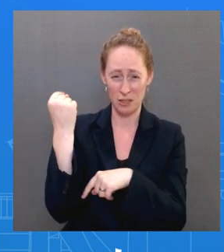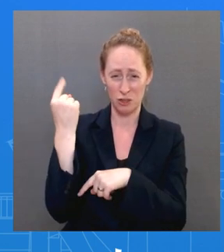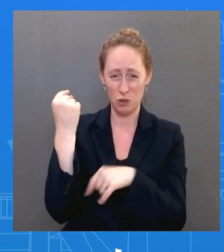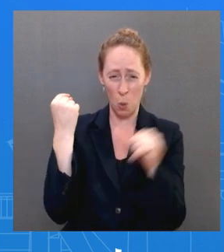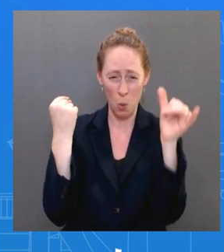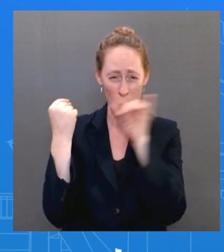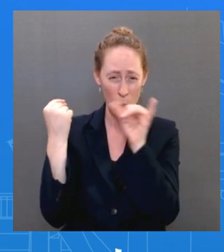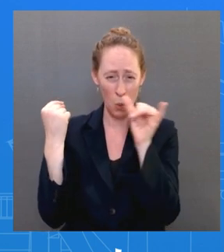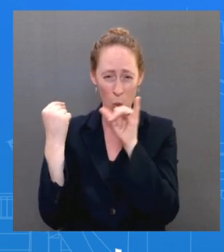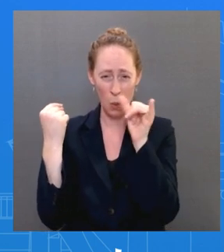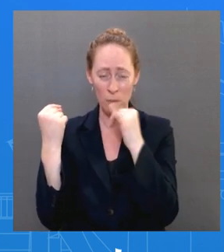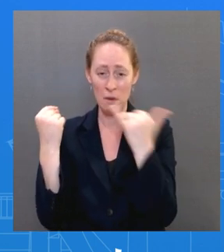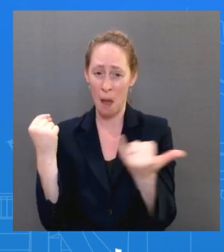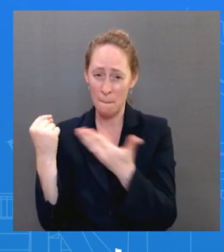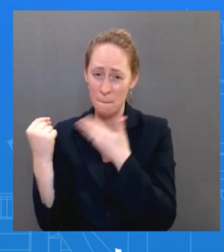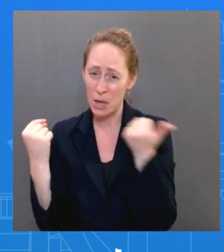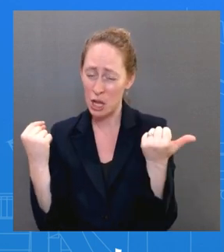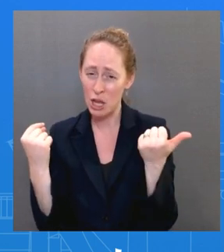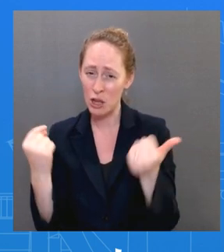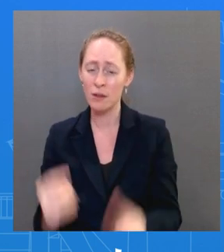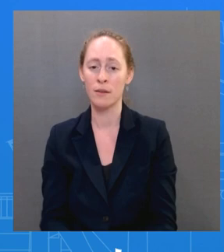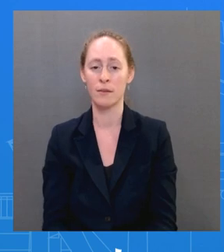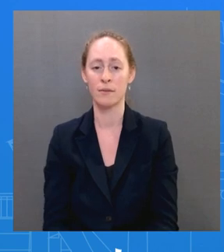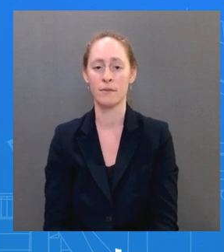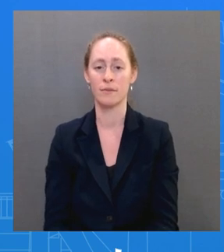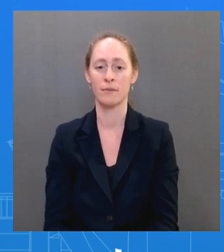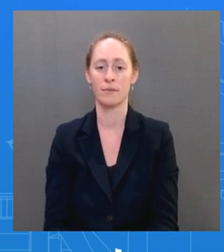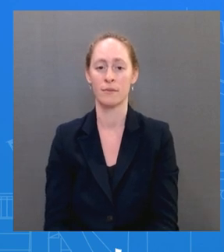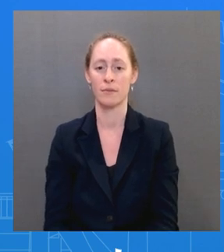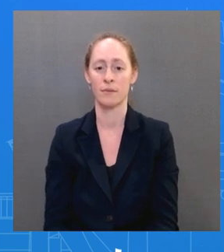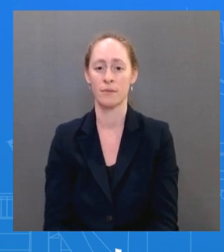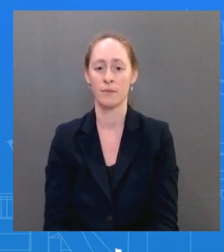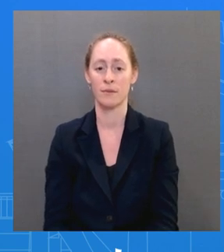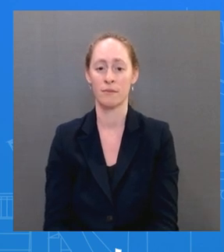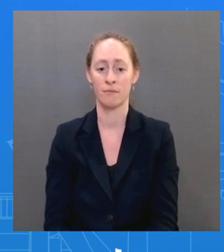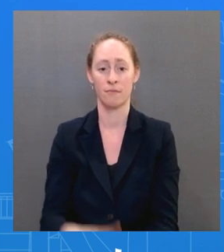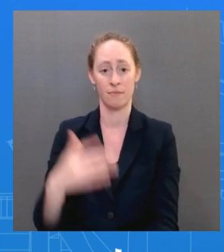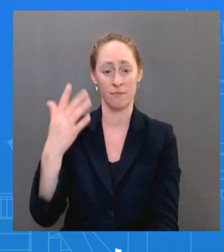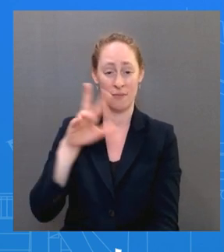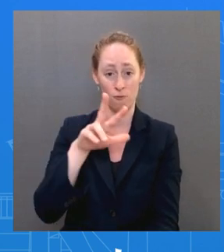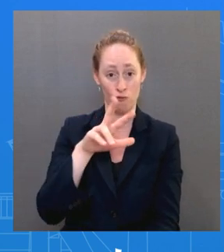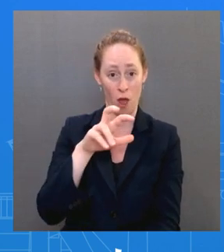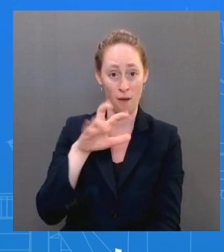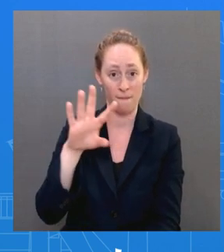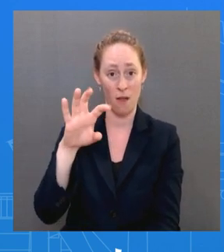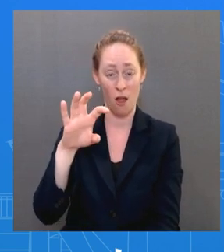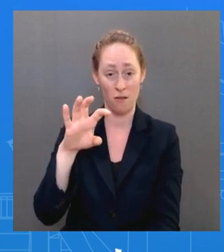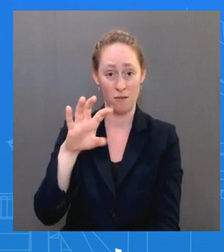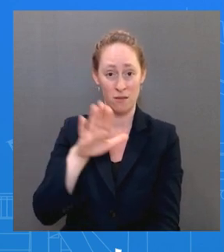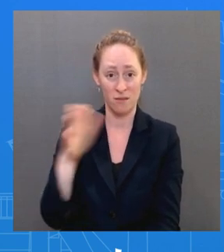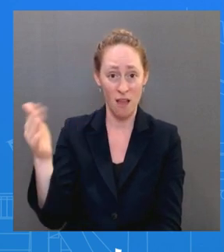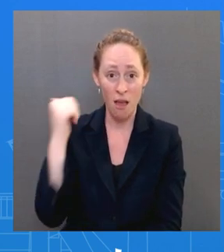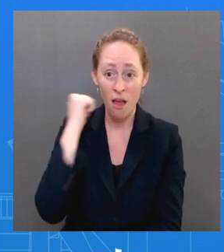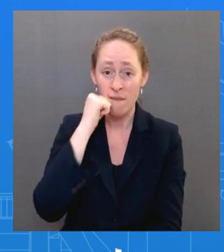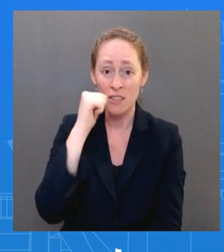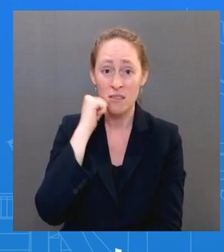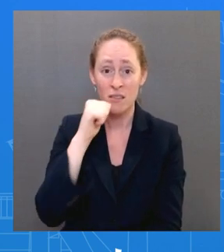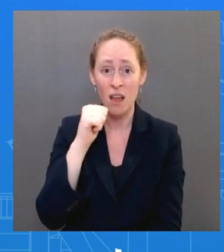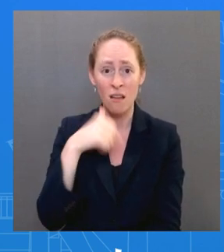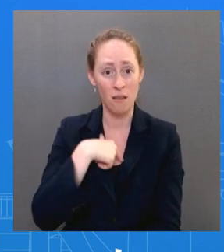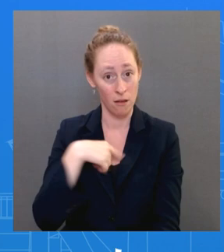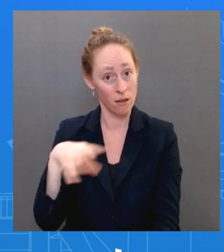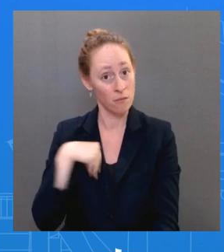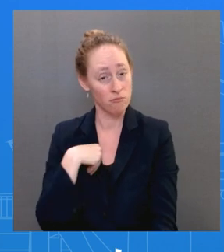480 deaths a day, totally unacceptable. I mean, at 400 deaths a day, that's like 130,000 deaths a year. That's like three